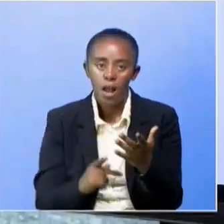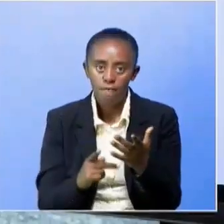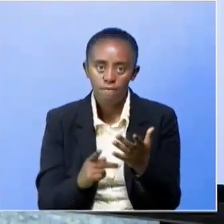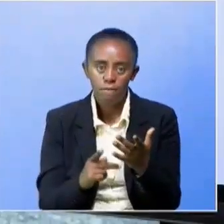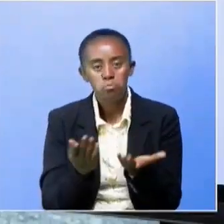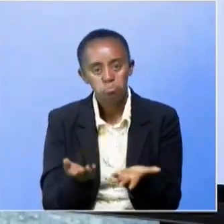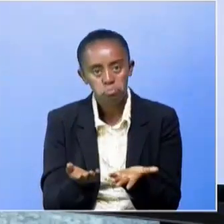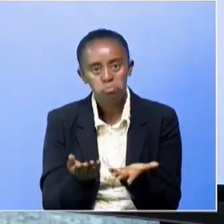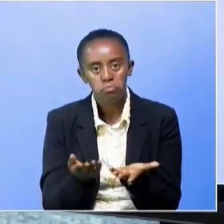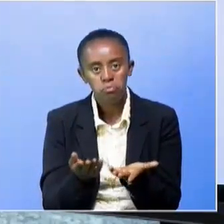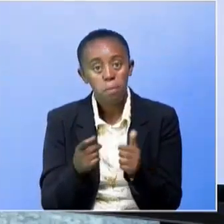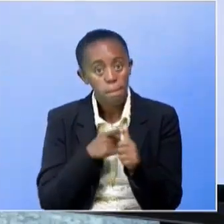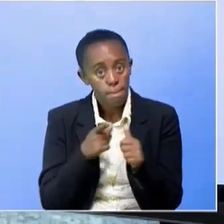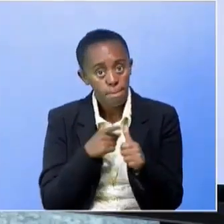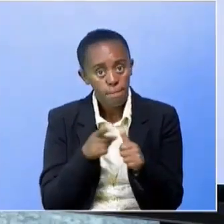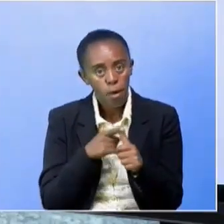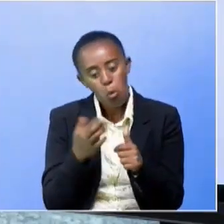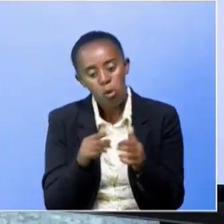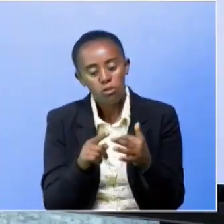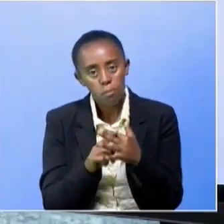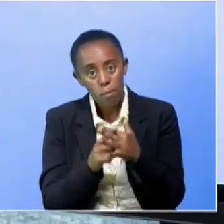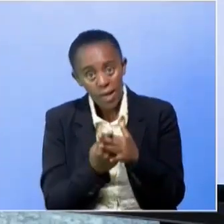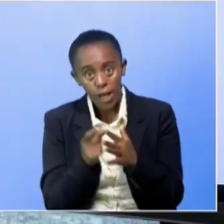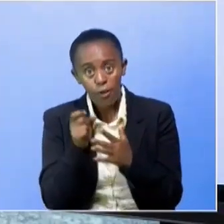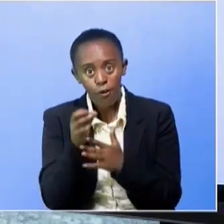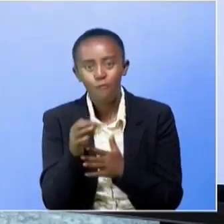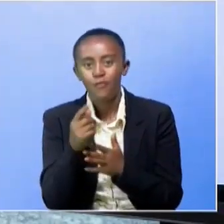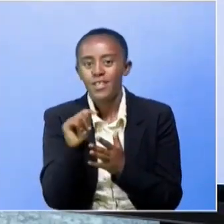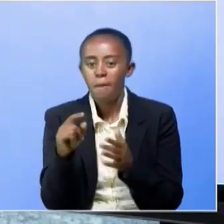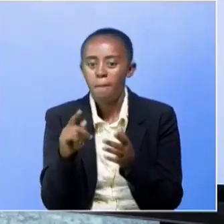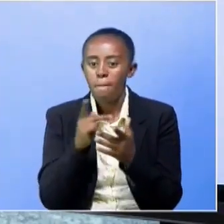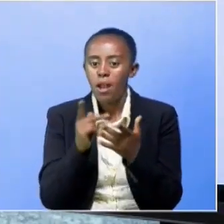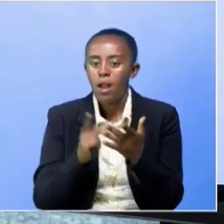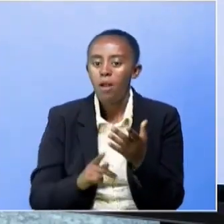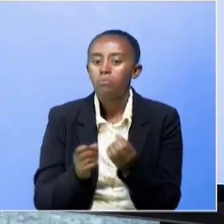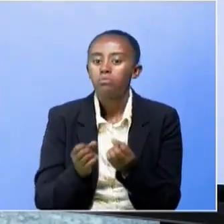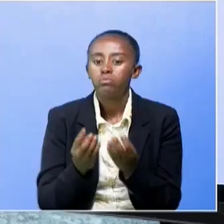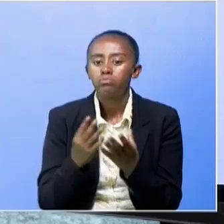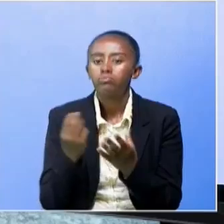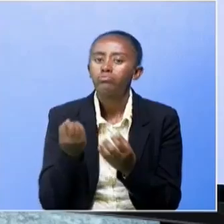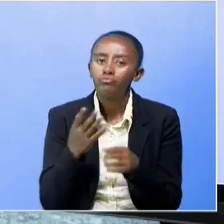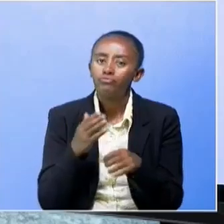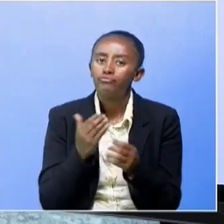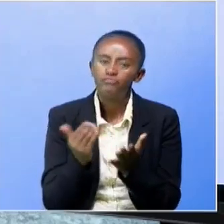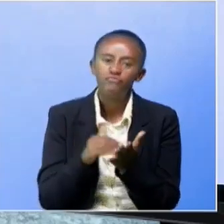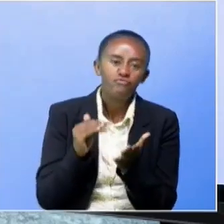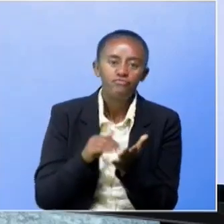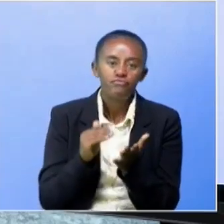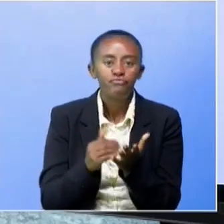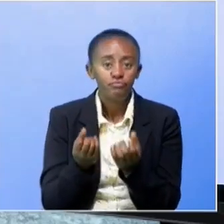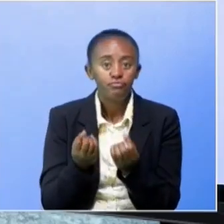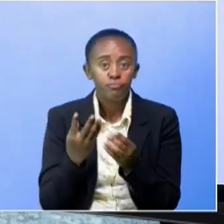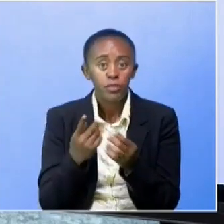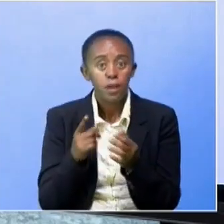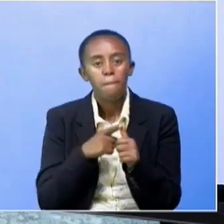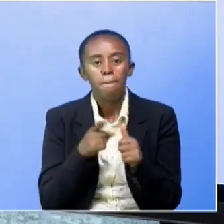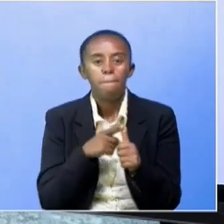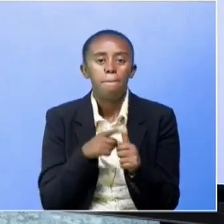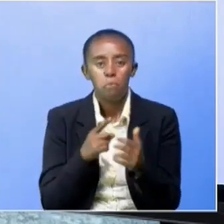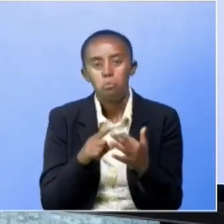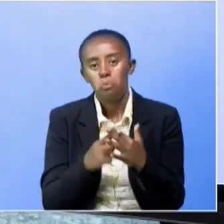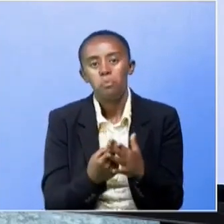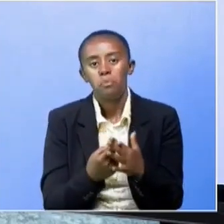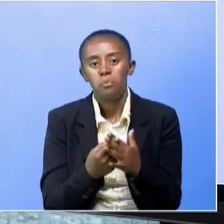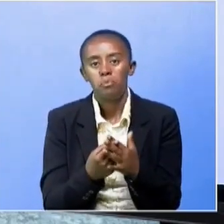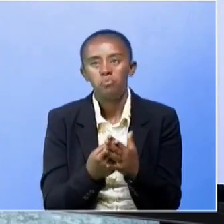It comes at the beginning of a paragraph. Usually it comes at the beginning of a paragraph.